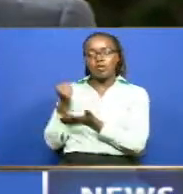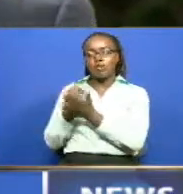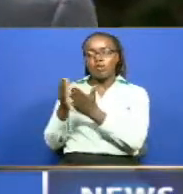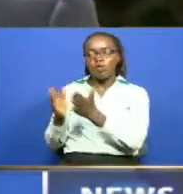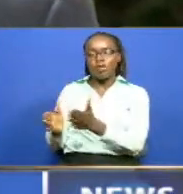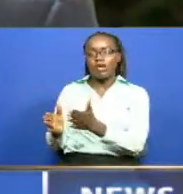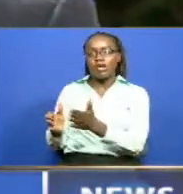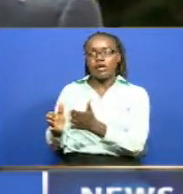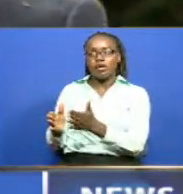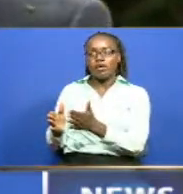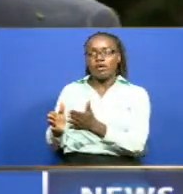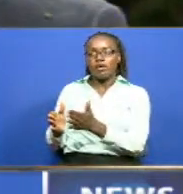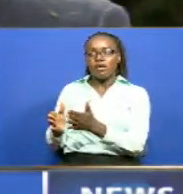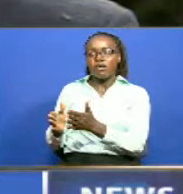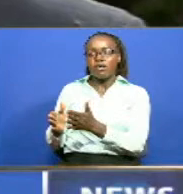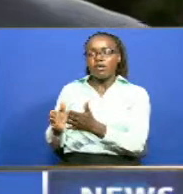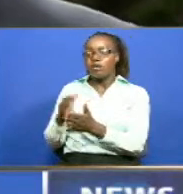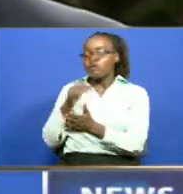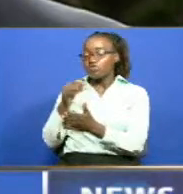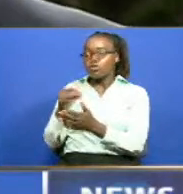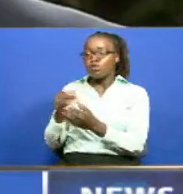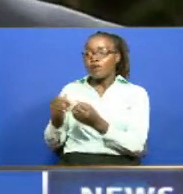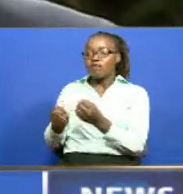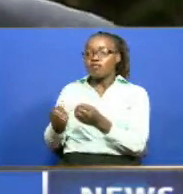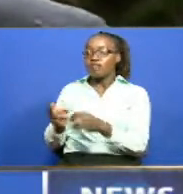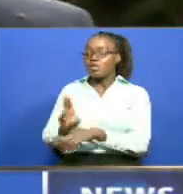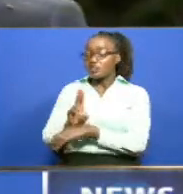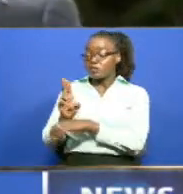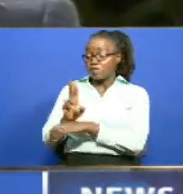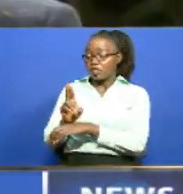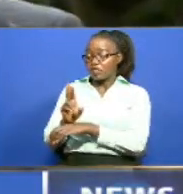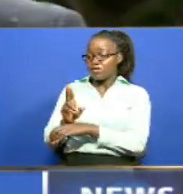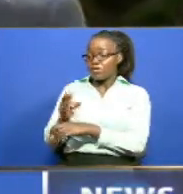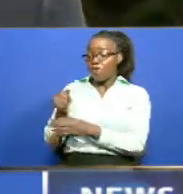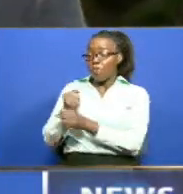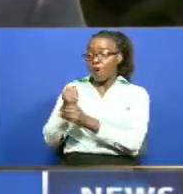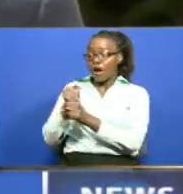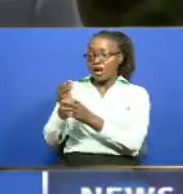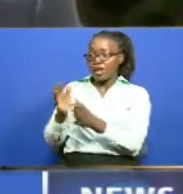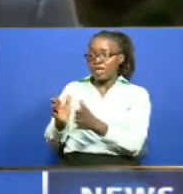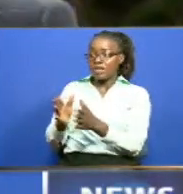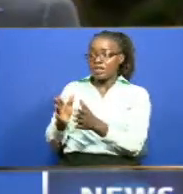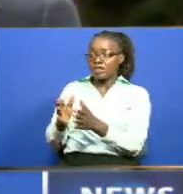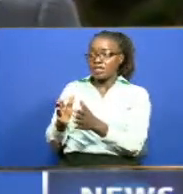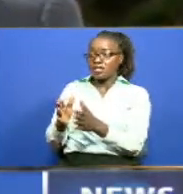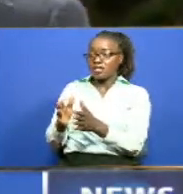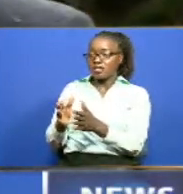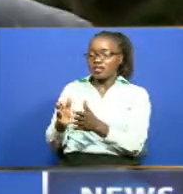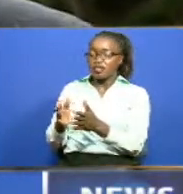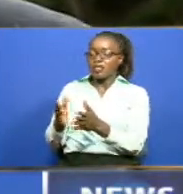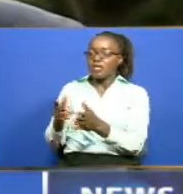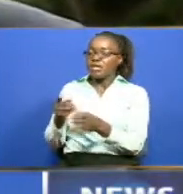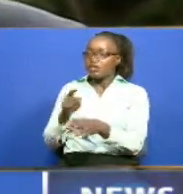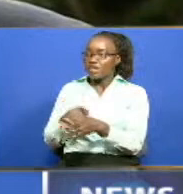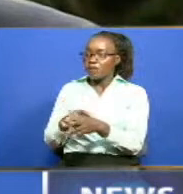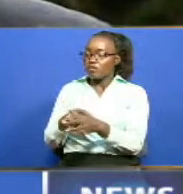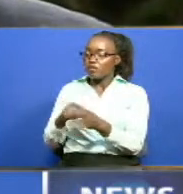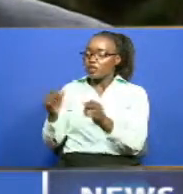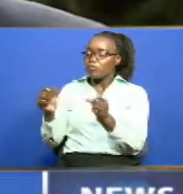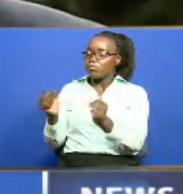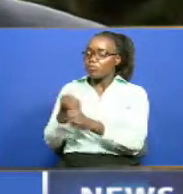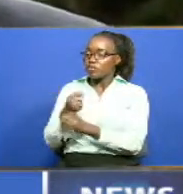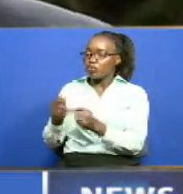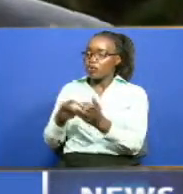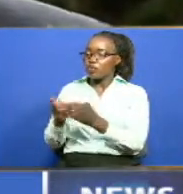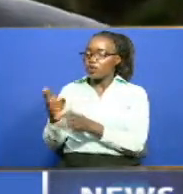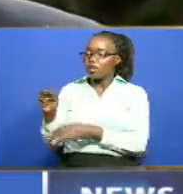not to create expenses for their staff, which is just making life harder for them, and they're not going to be able to pay. Right. But